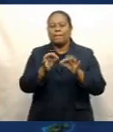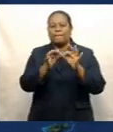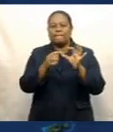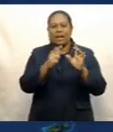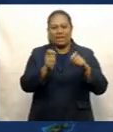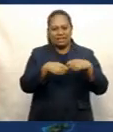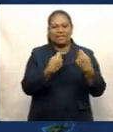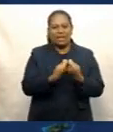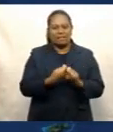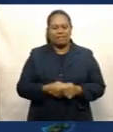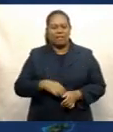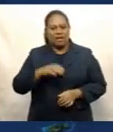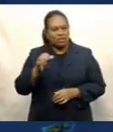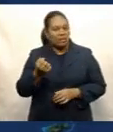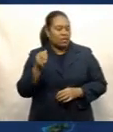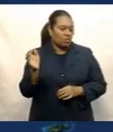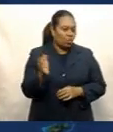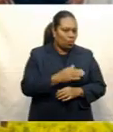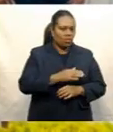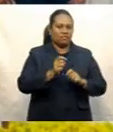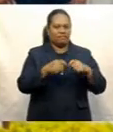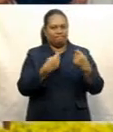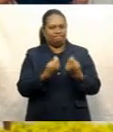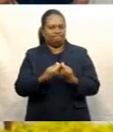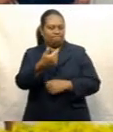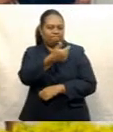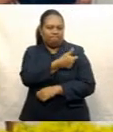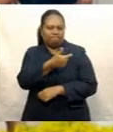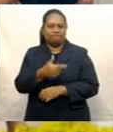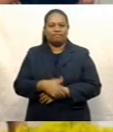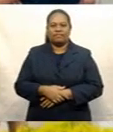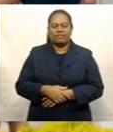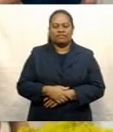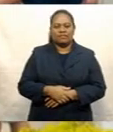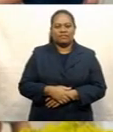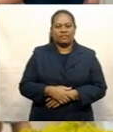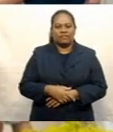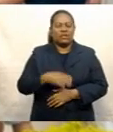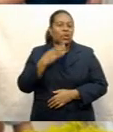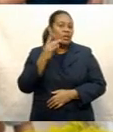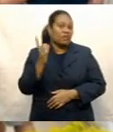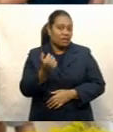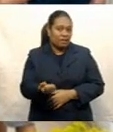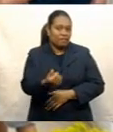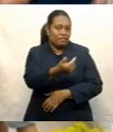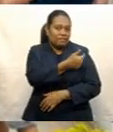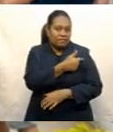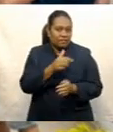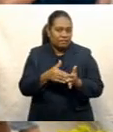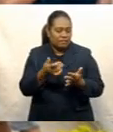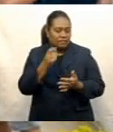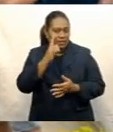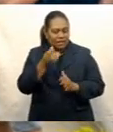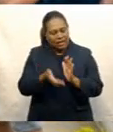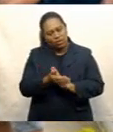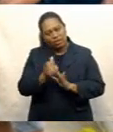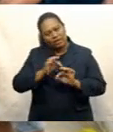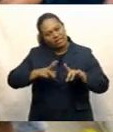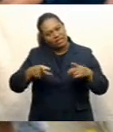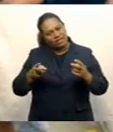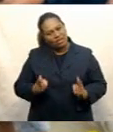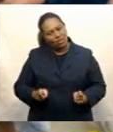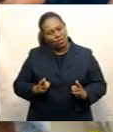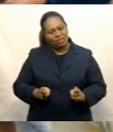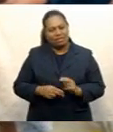everyone vaccinated, and the government has been pushing for it that the sooner you get vaccinated, the sooner everything can go back to normal. And